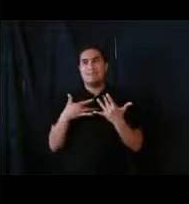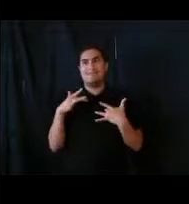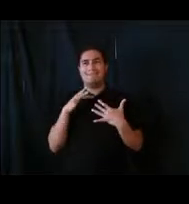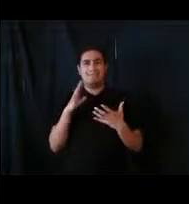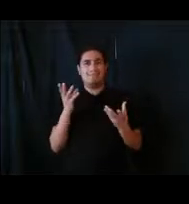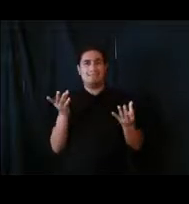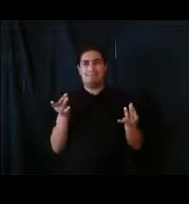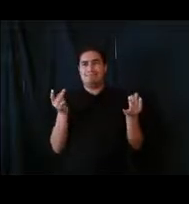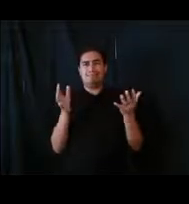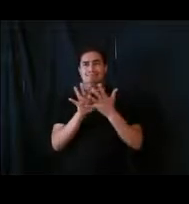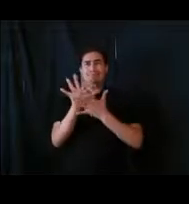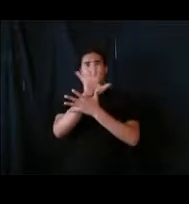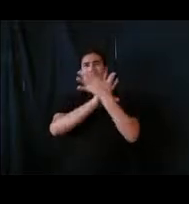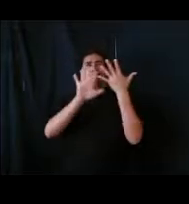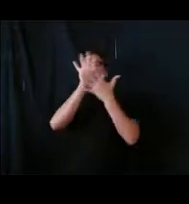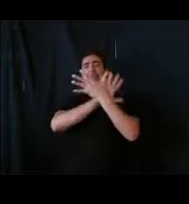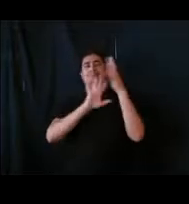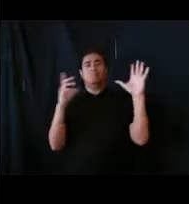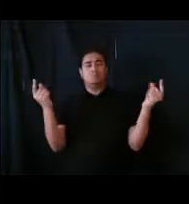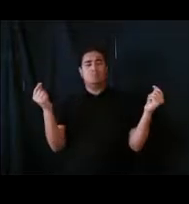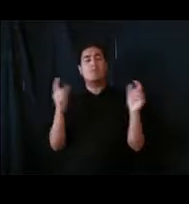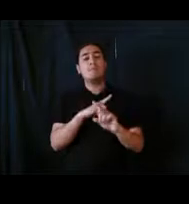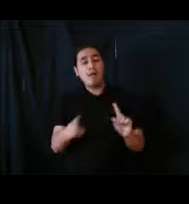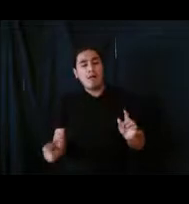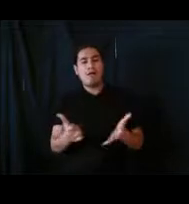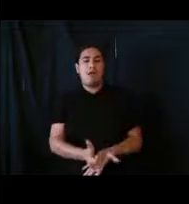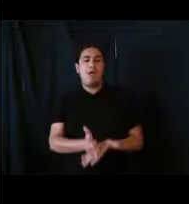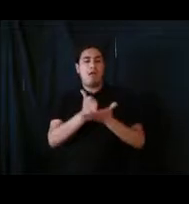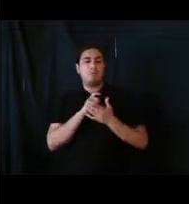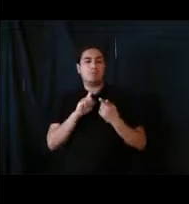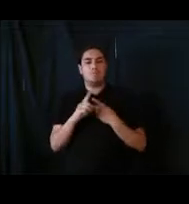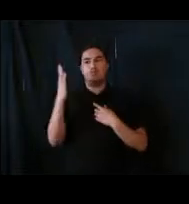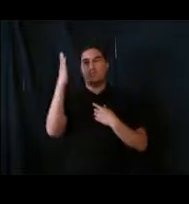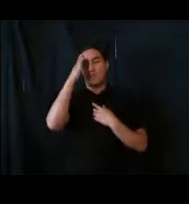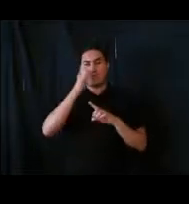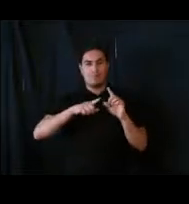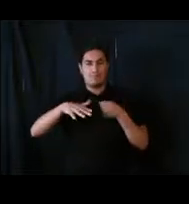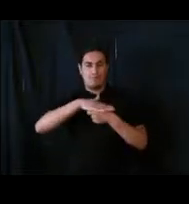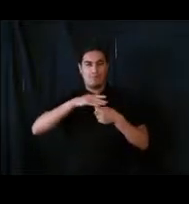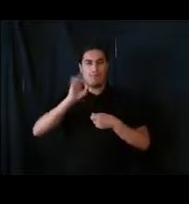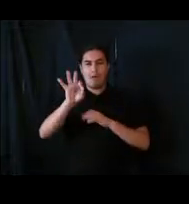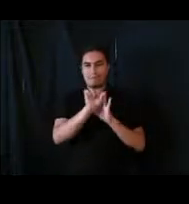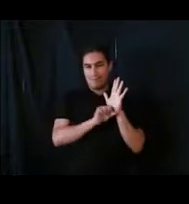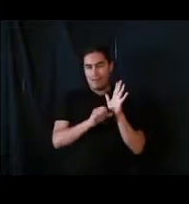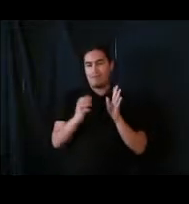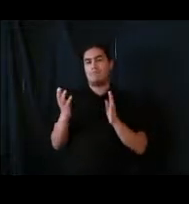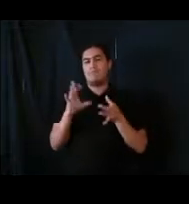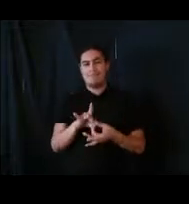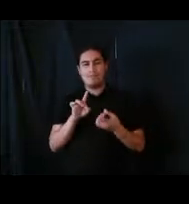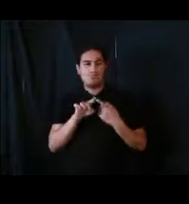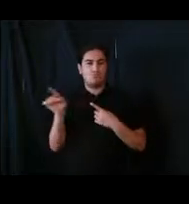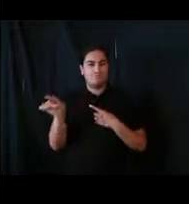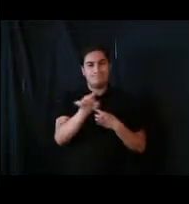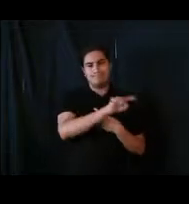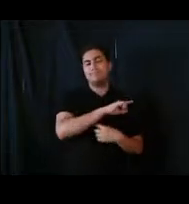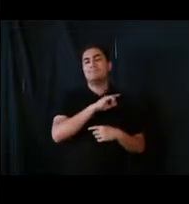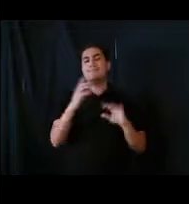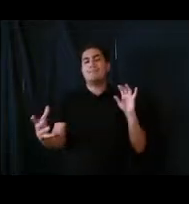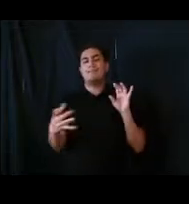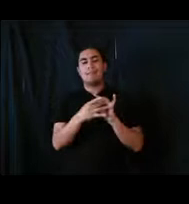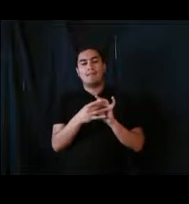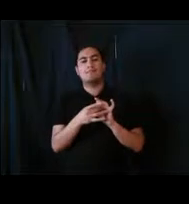opportunity to get to know different regions of the state and connect with communities on the ground apart from and outside of a particular